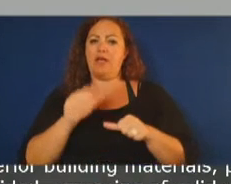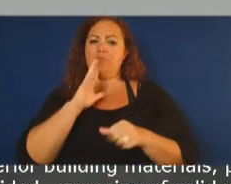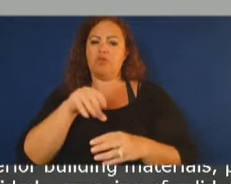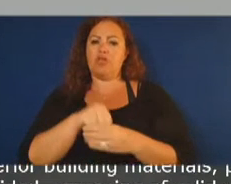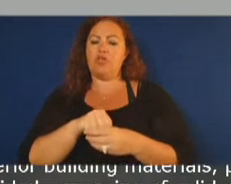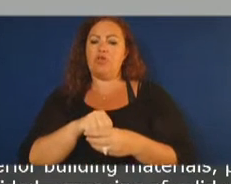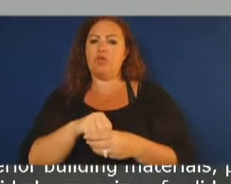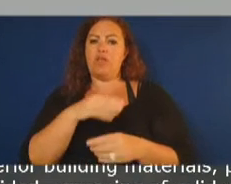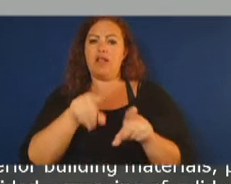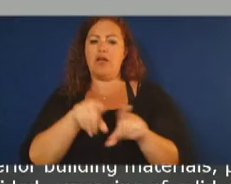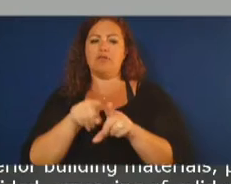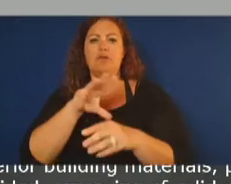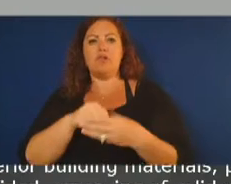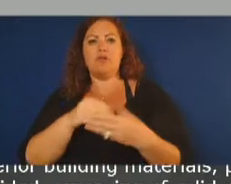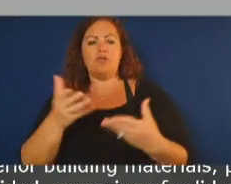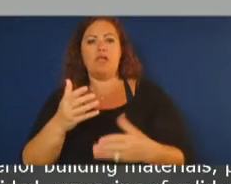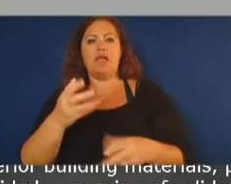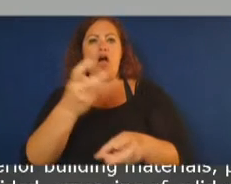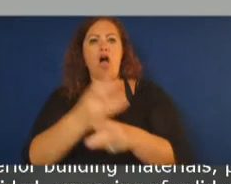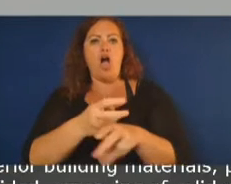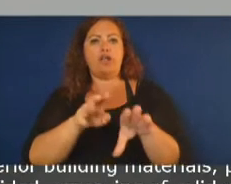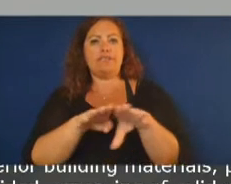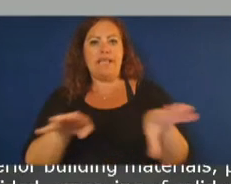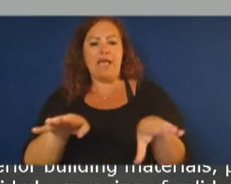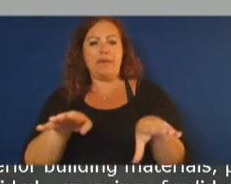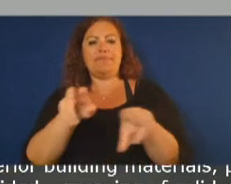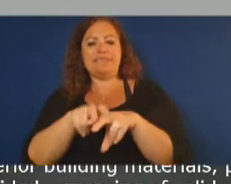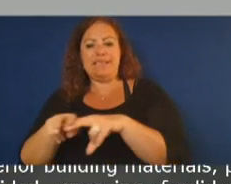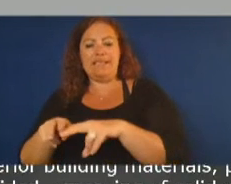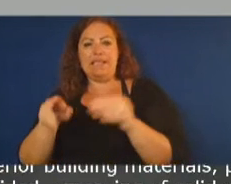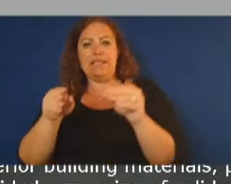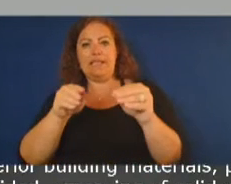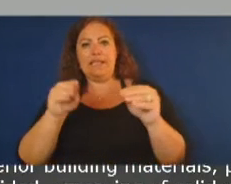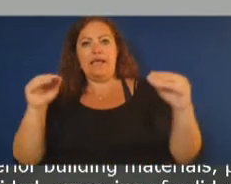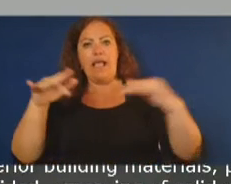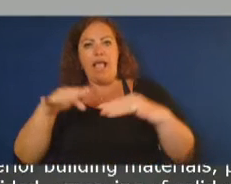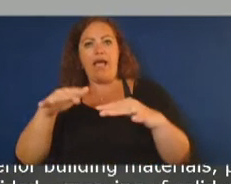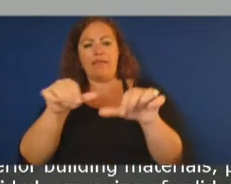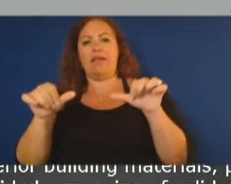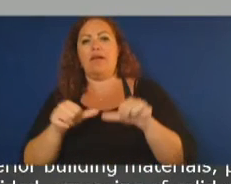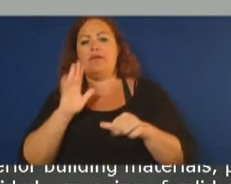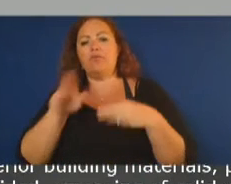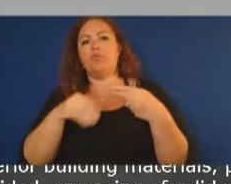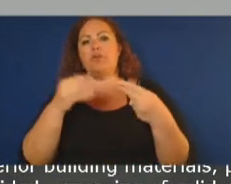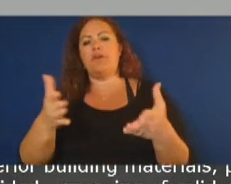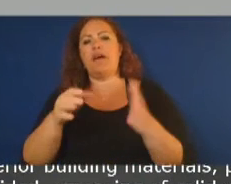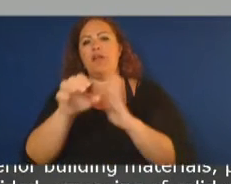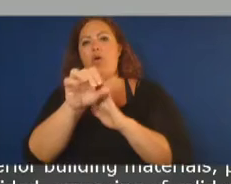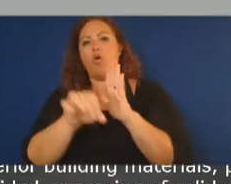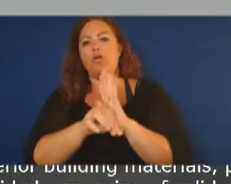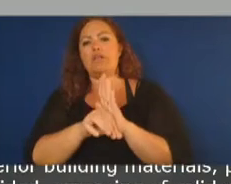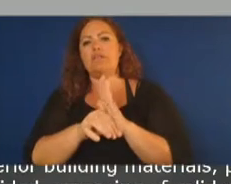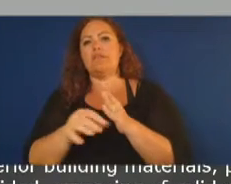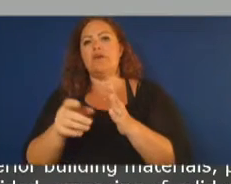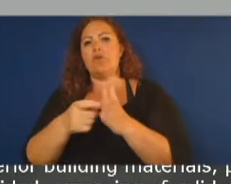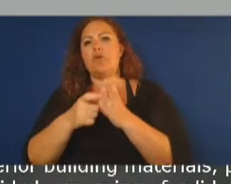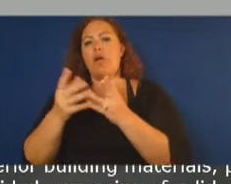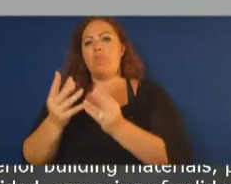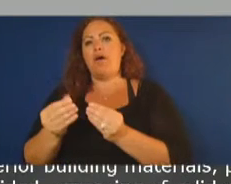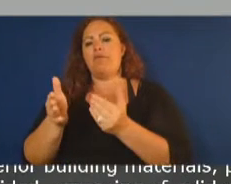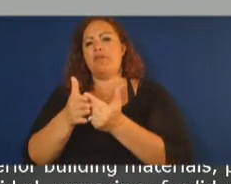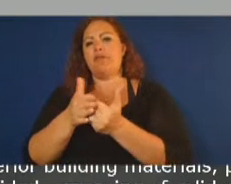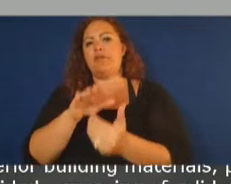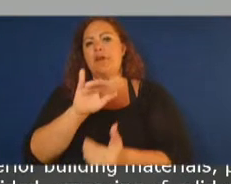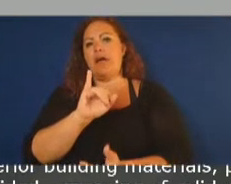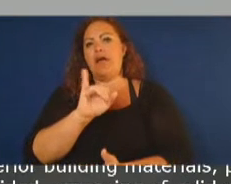would also include things like Hardscape seating uh Gathering areas uh would provide an ordinance required buffer along i485